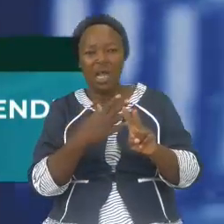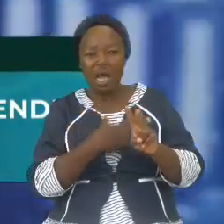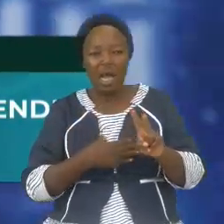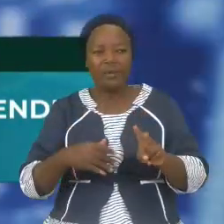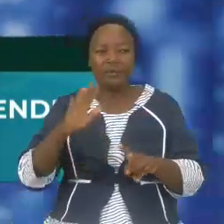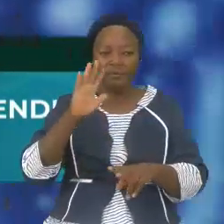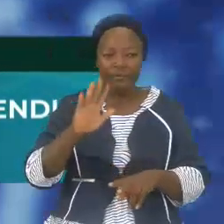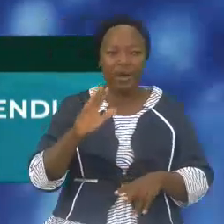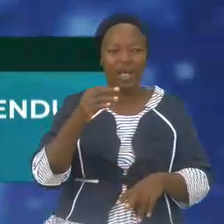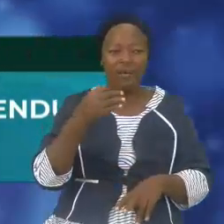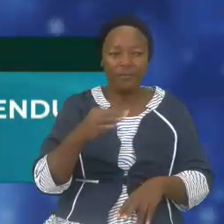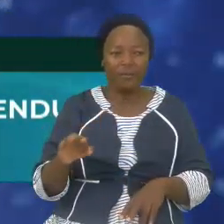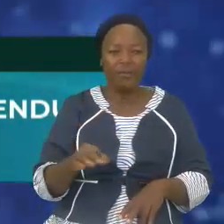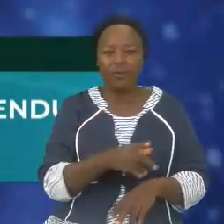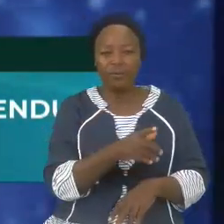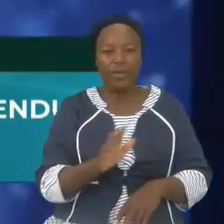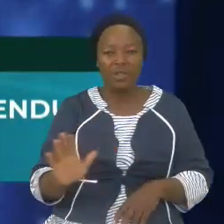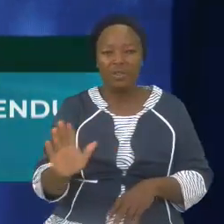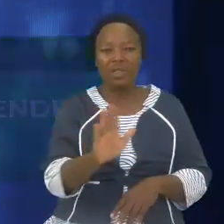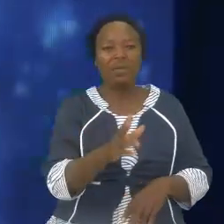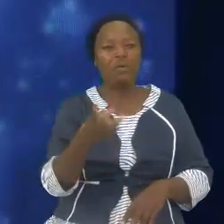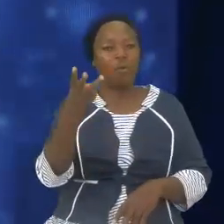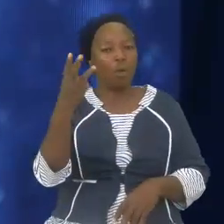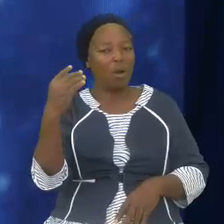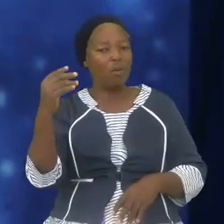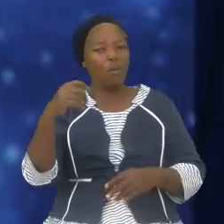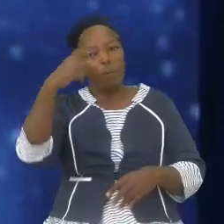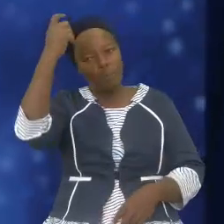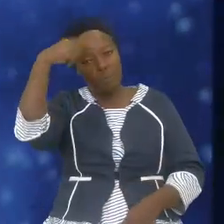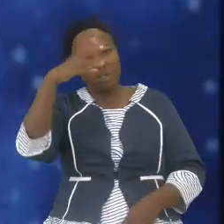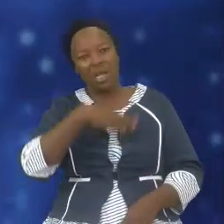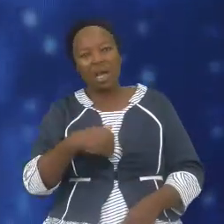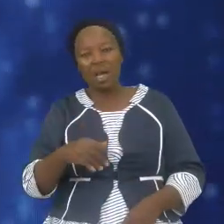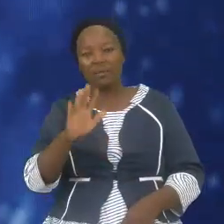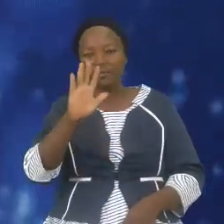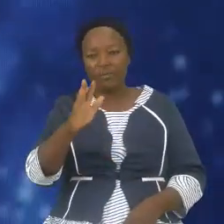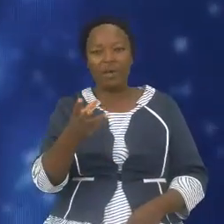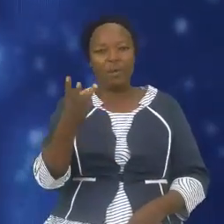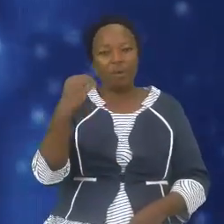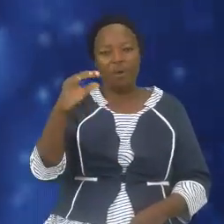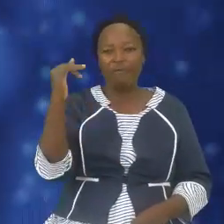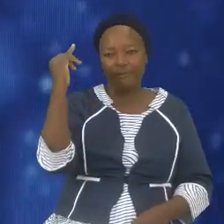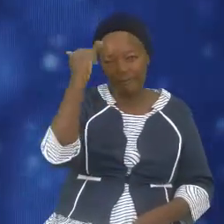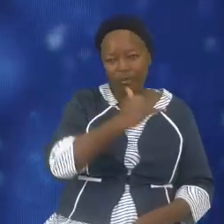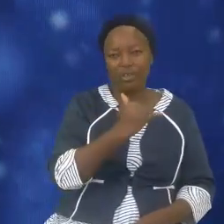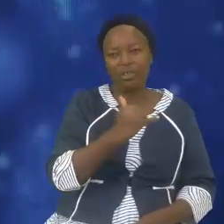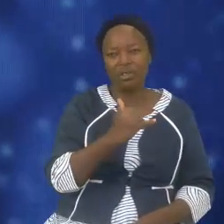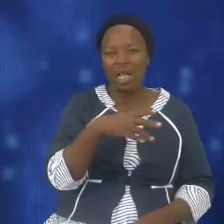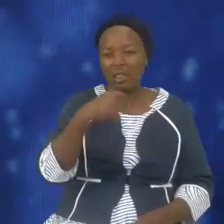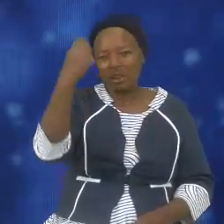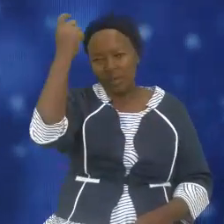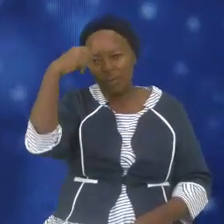of them were wise, and 5 were foolish. The wise,